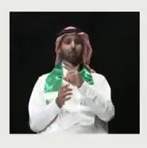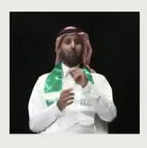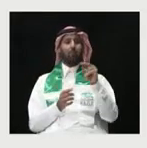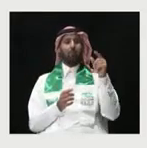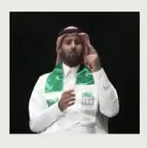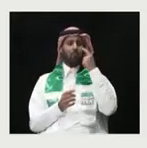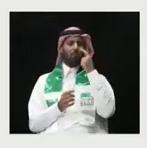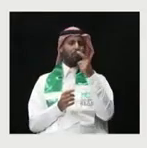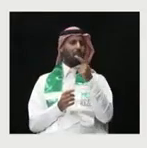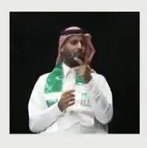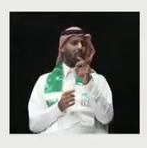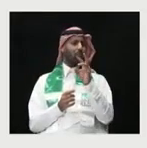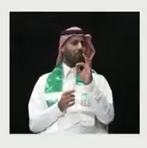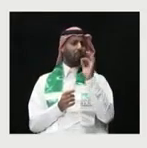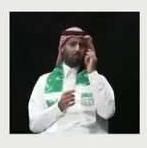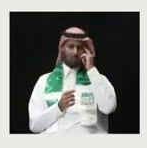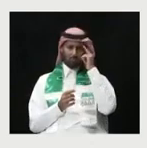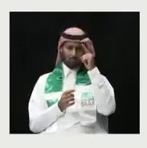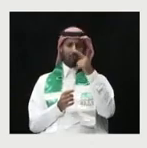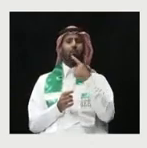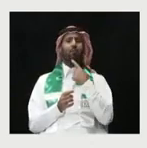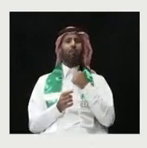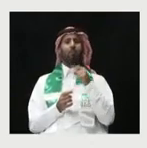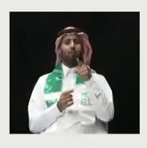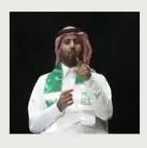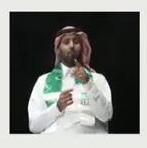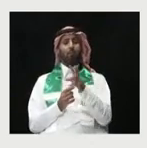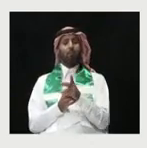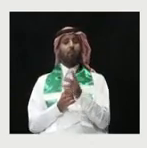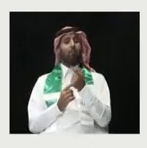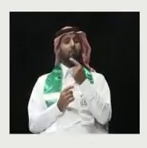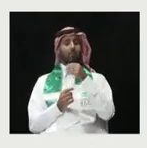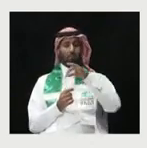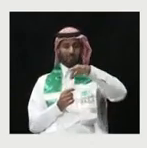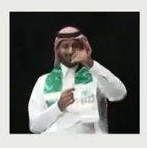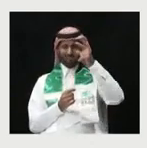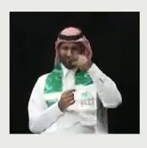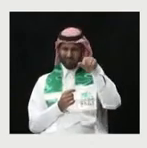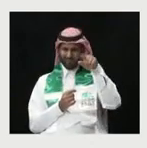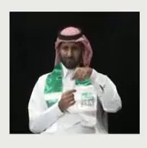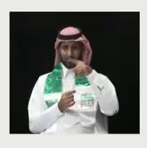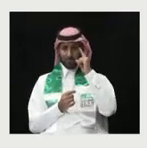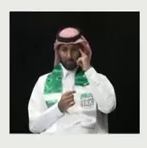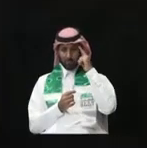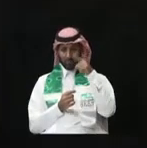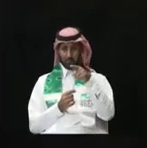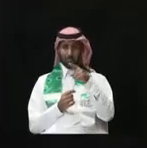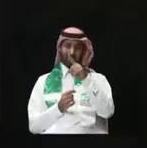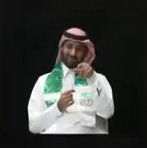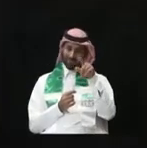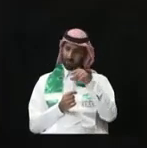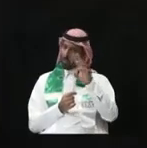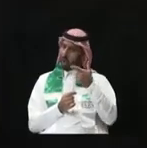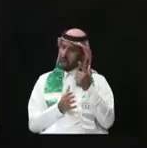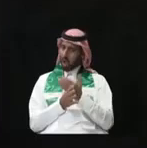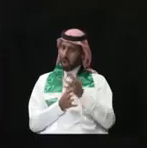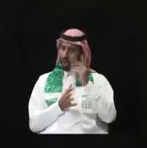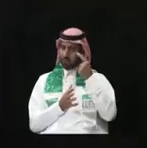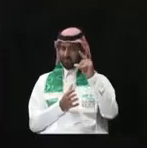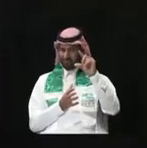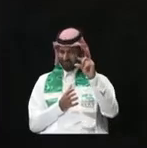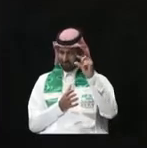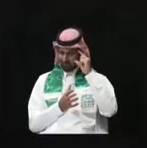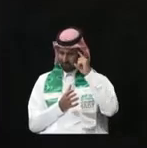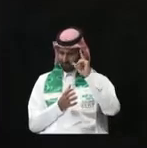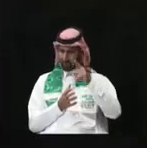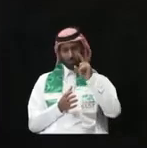these sentences, I want you to, we have mistakes which are they are in small letters, and you are supposed to write